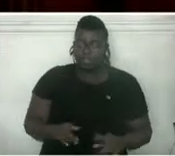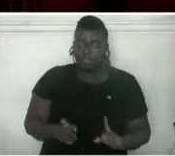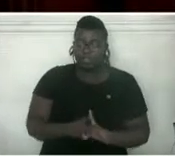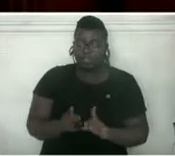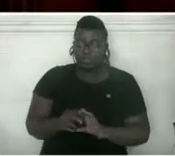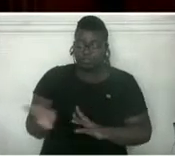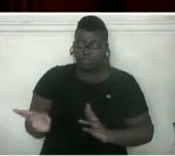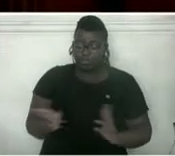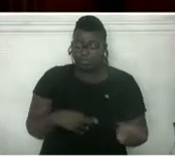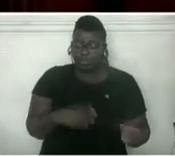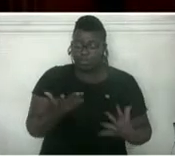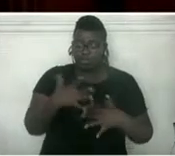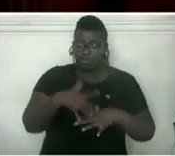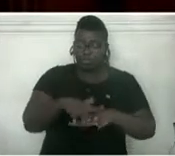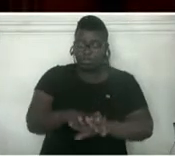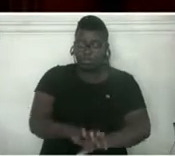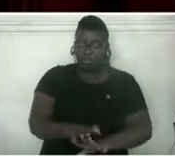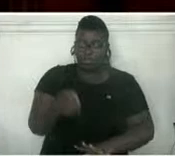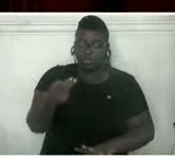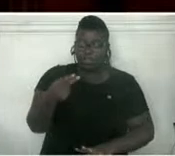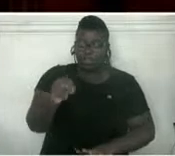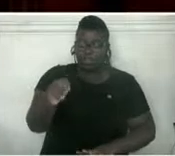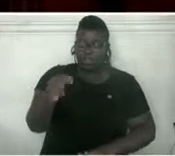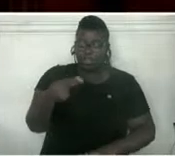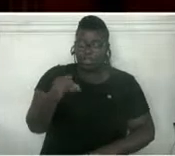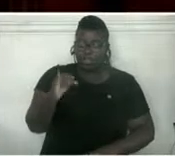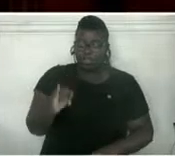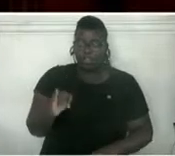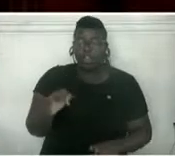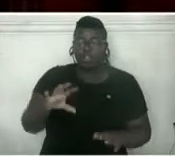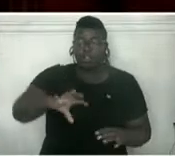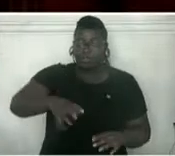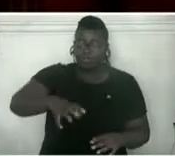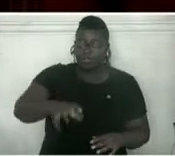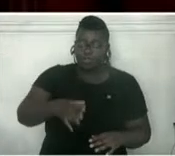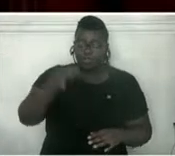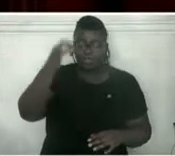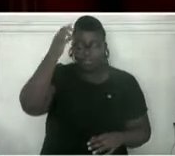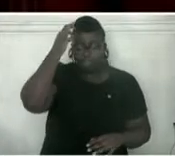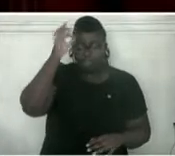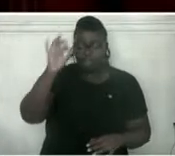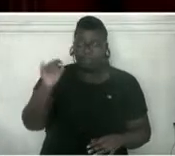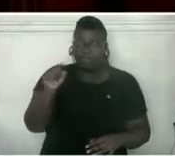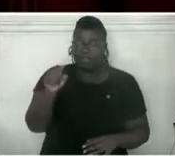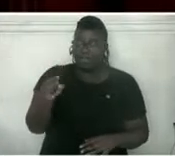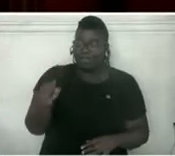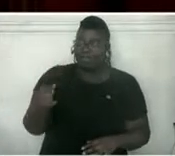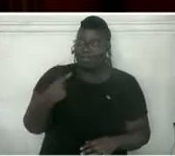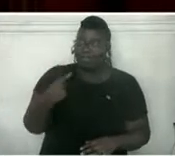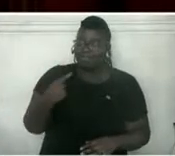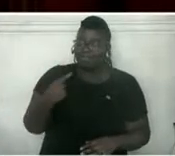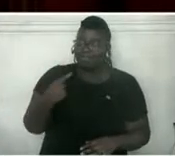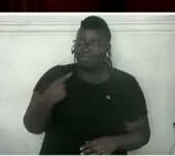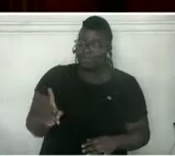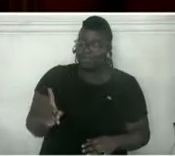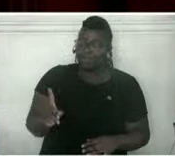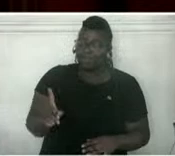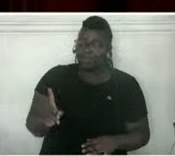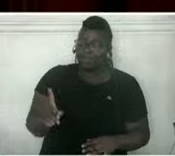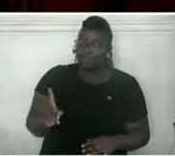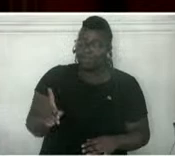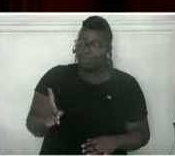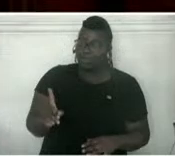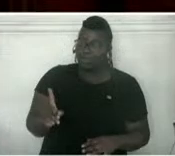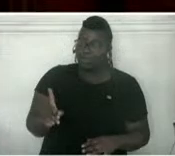the implementation of NHI, the provincial government resolved that every district